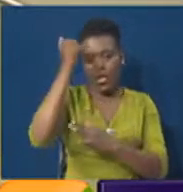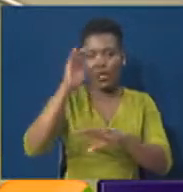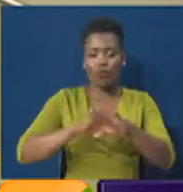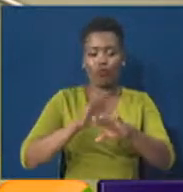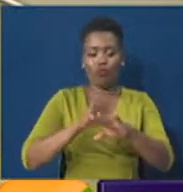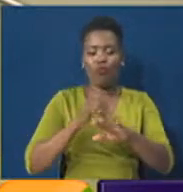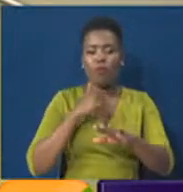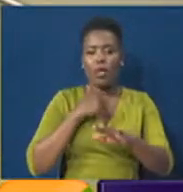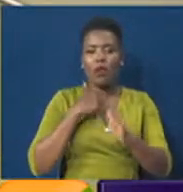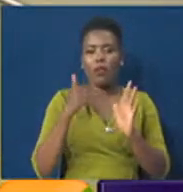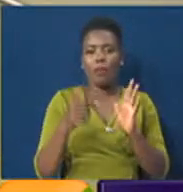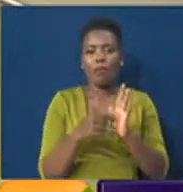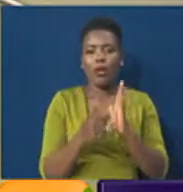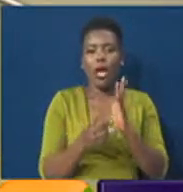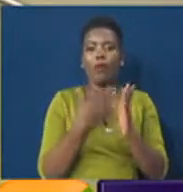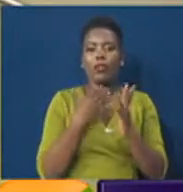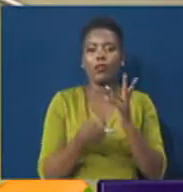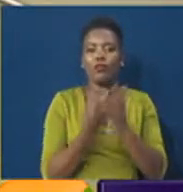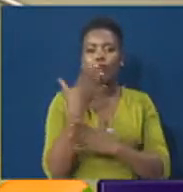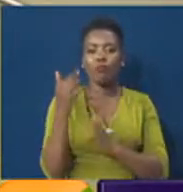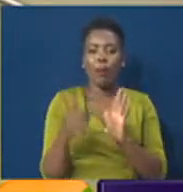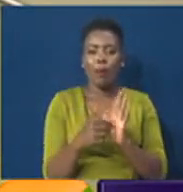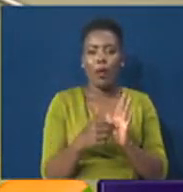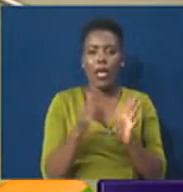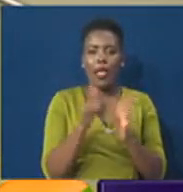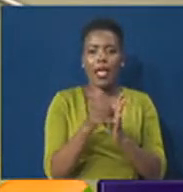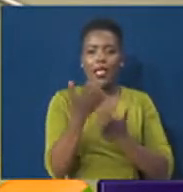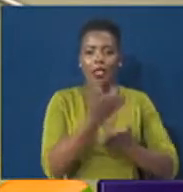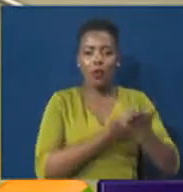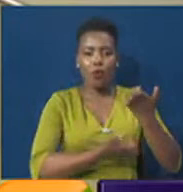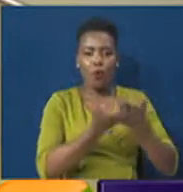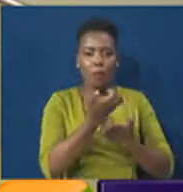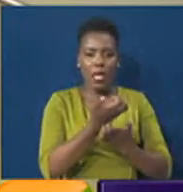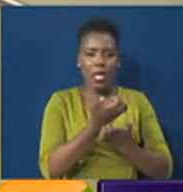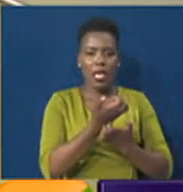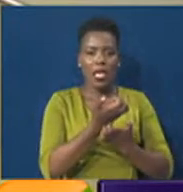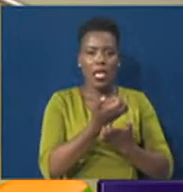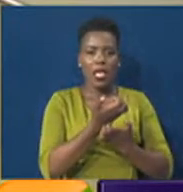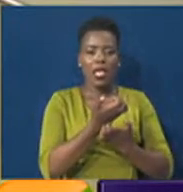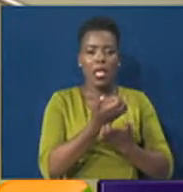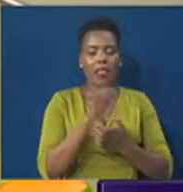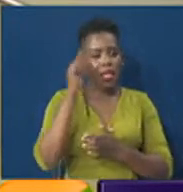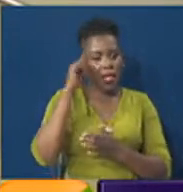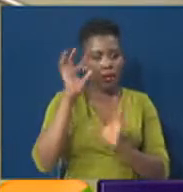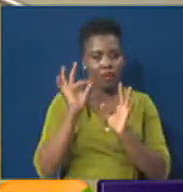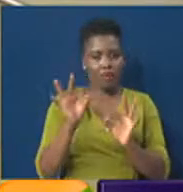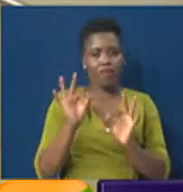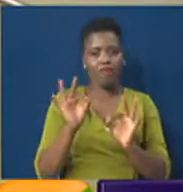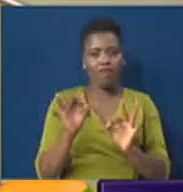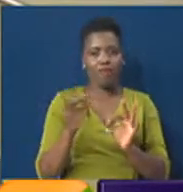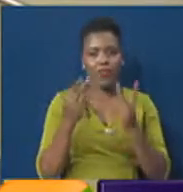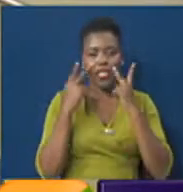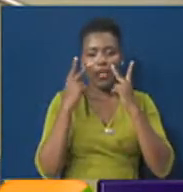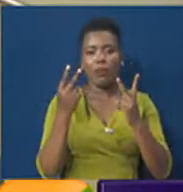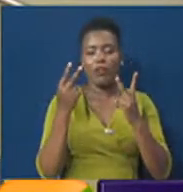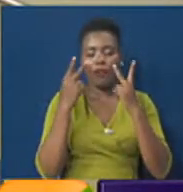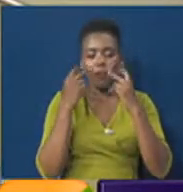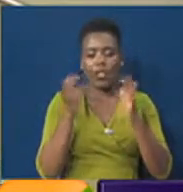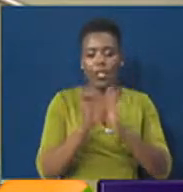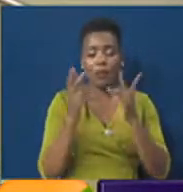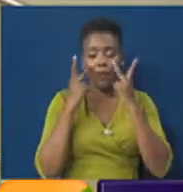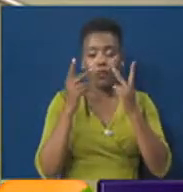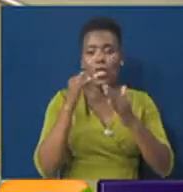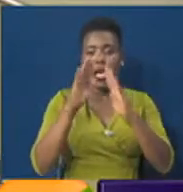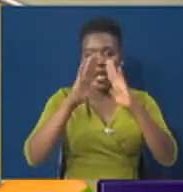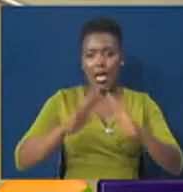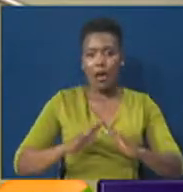I was at the point of making a point that economies are synergetic in nature. When you look, for example, in terms of housing, it is